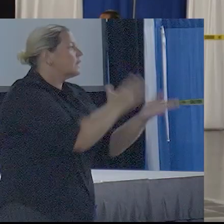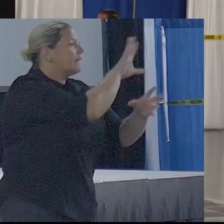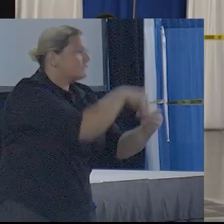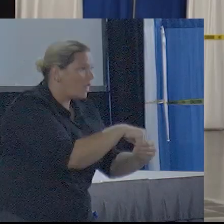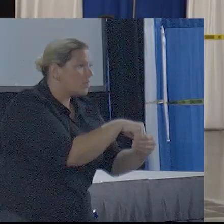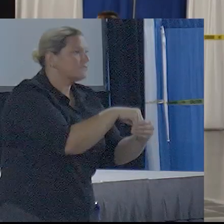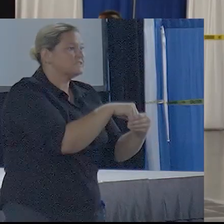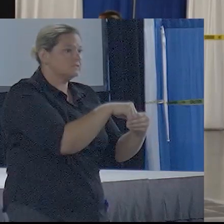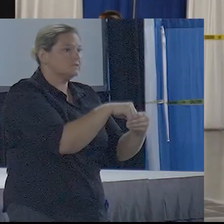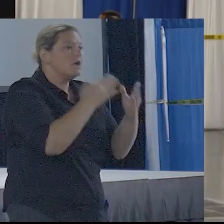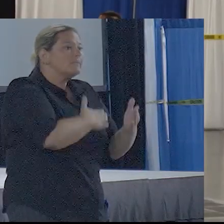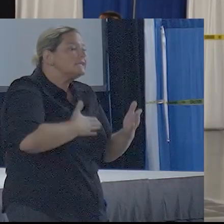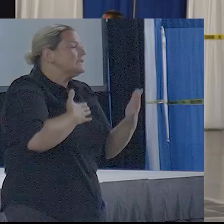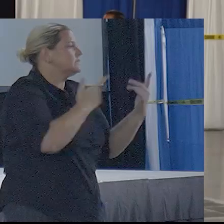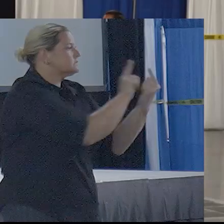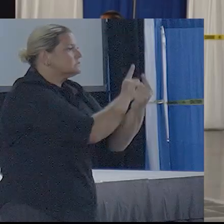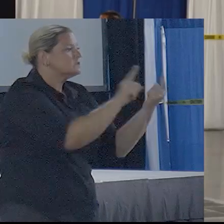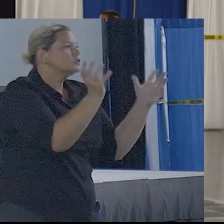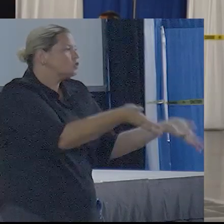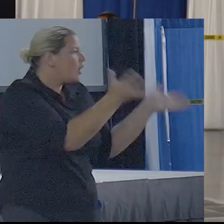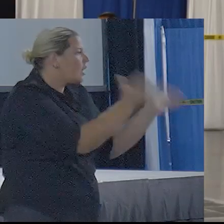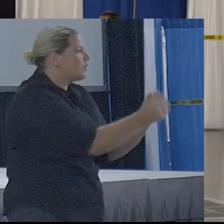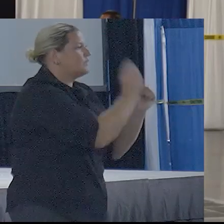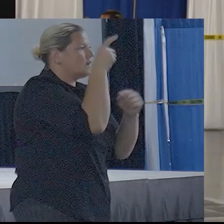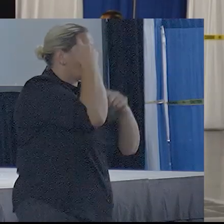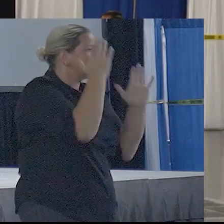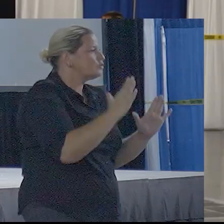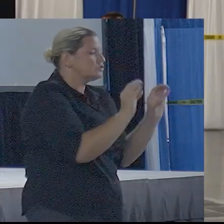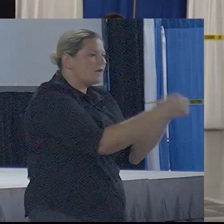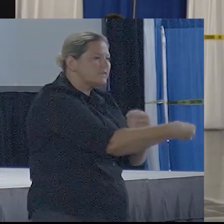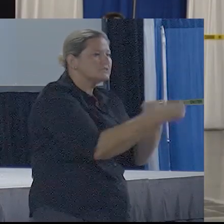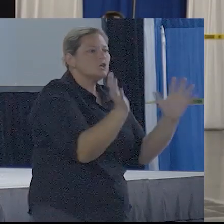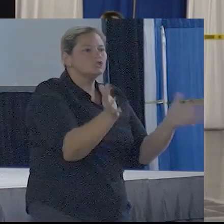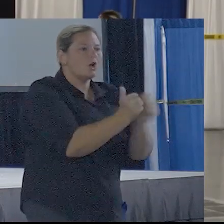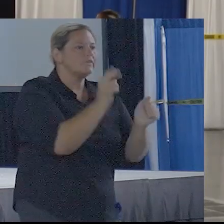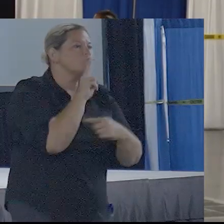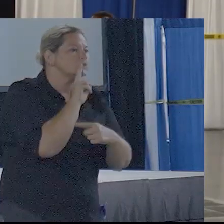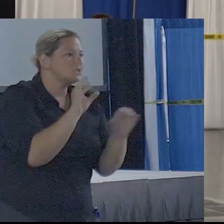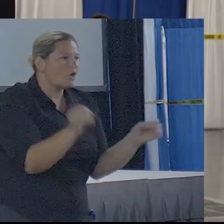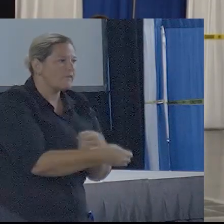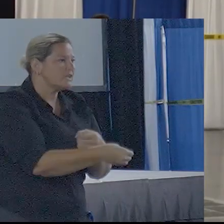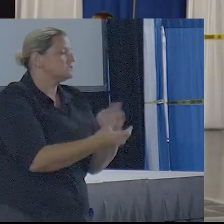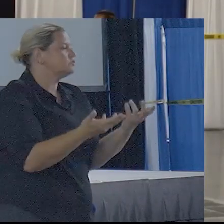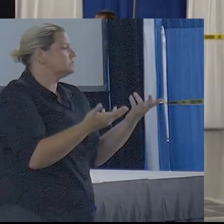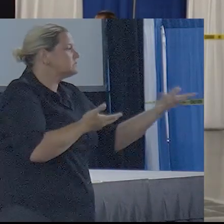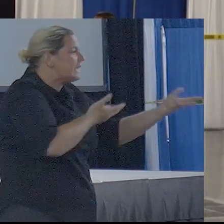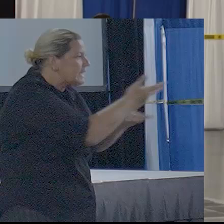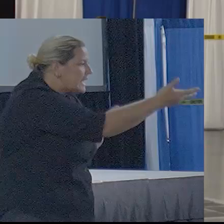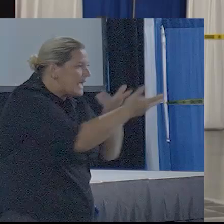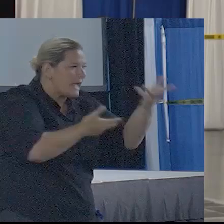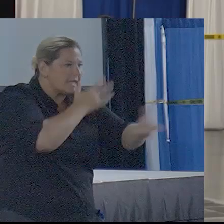talk to the emergency management, talk to the governor's office, talk to the Houston office. Just get engaged, like